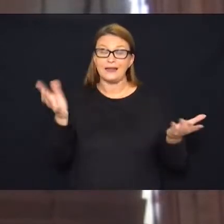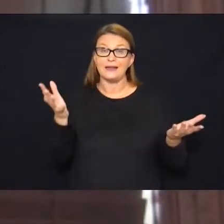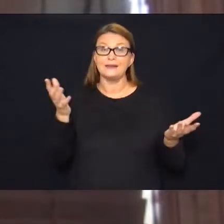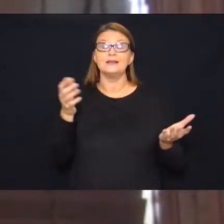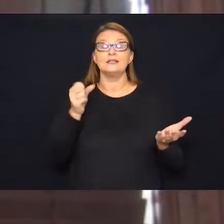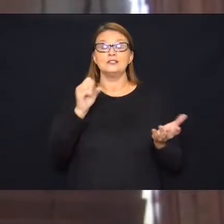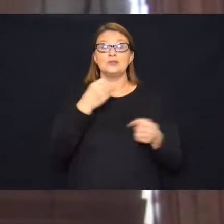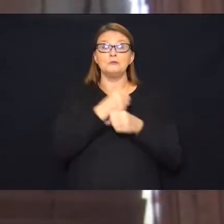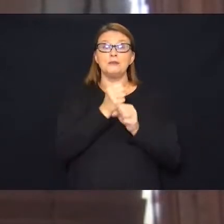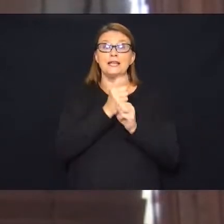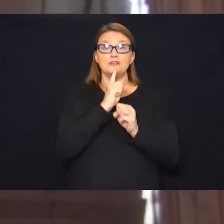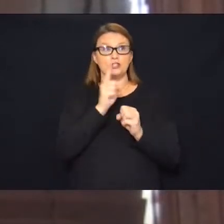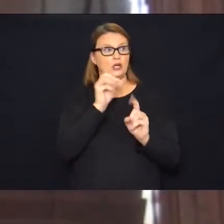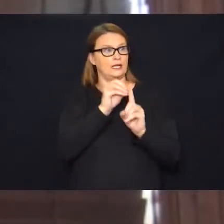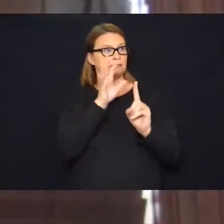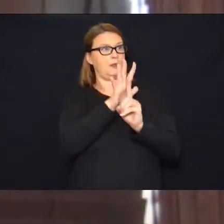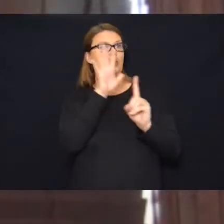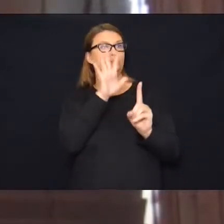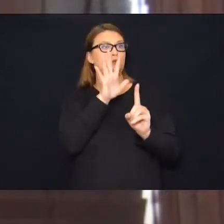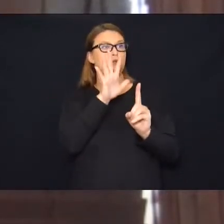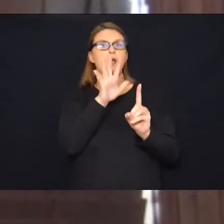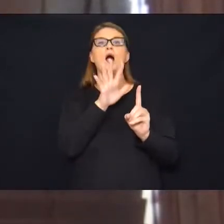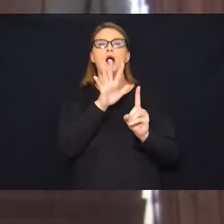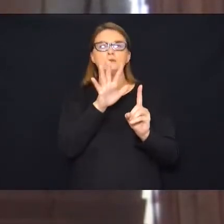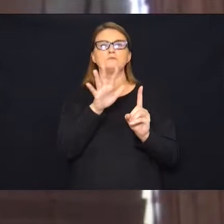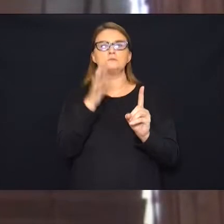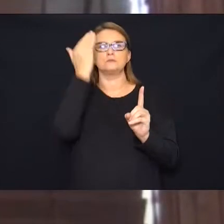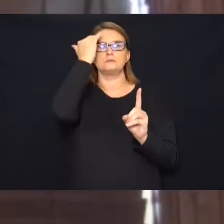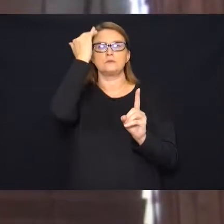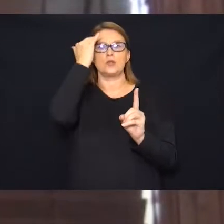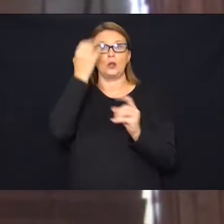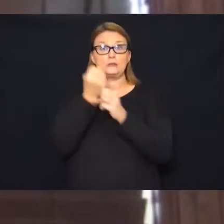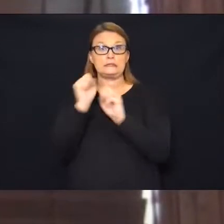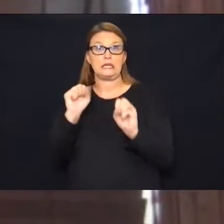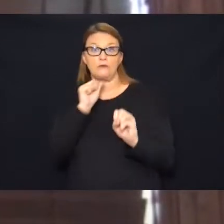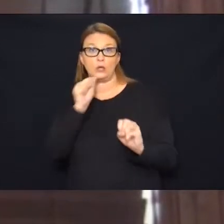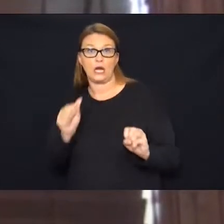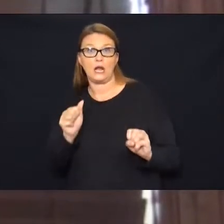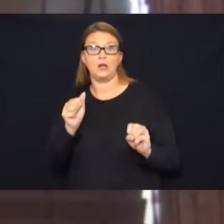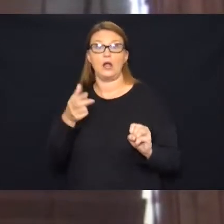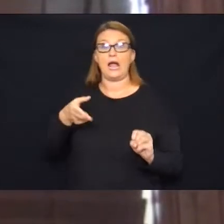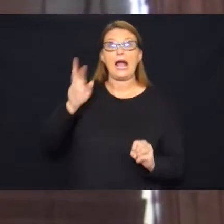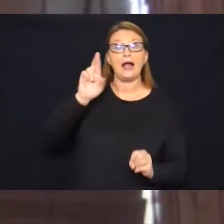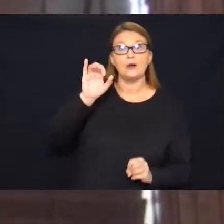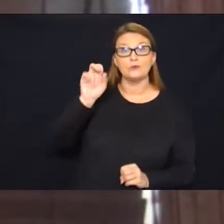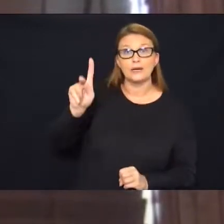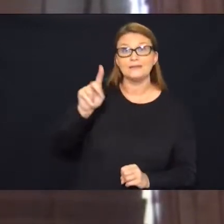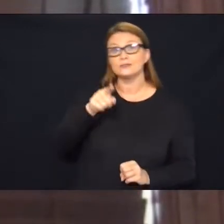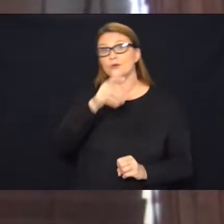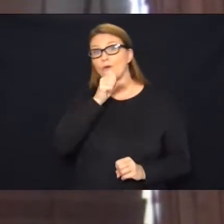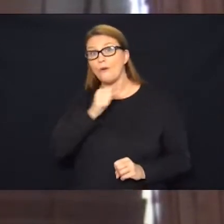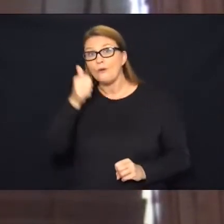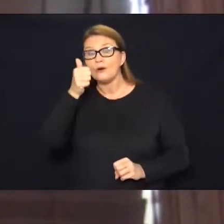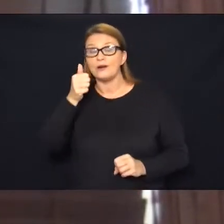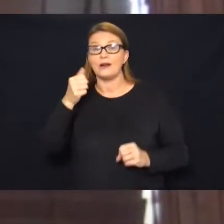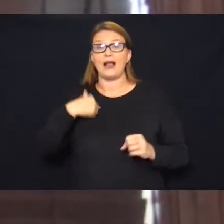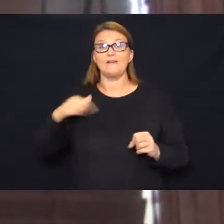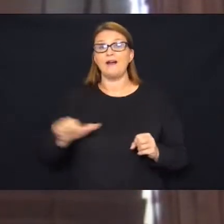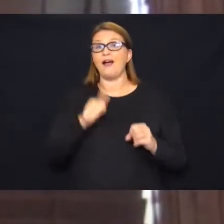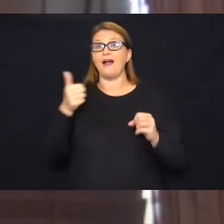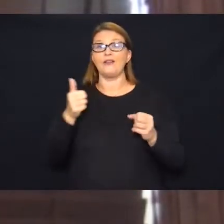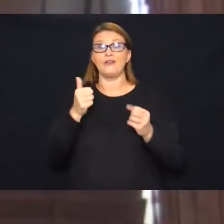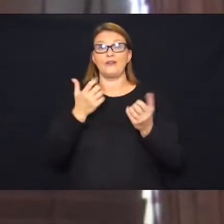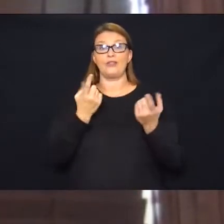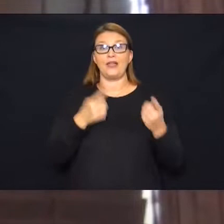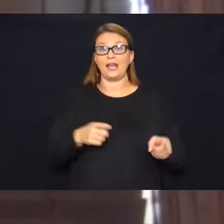do get exposed to somebody, that you're following your own course. And if you're at risk, if you're older or have other medical